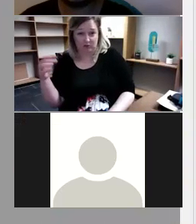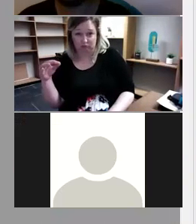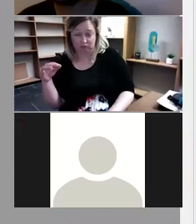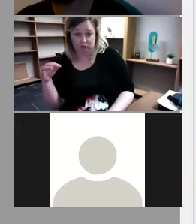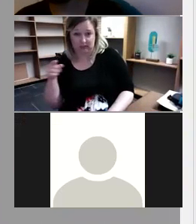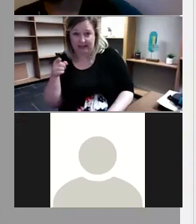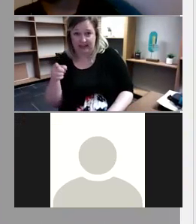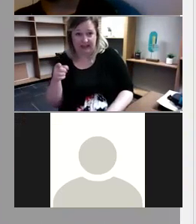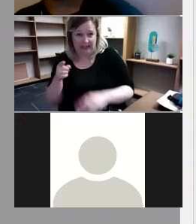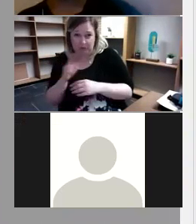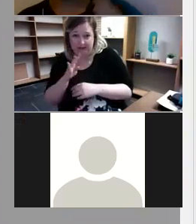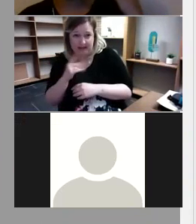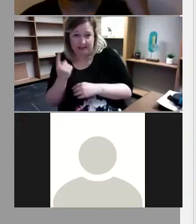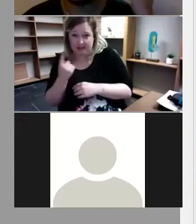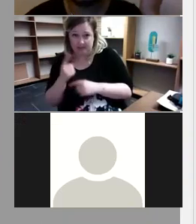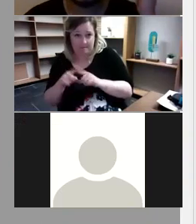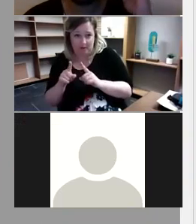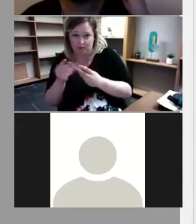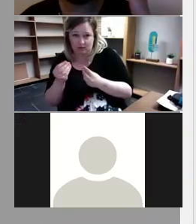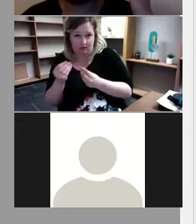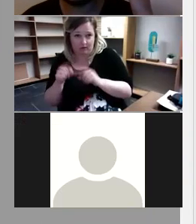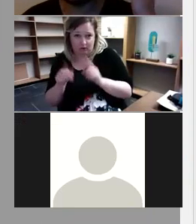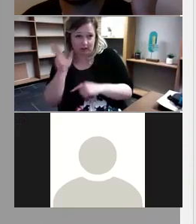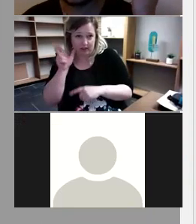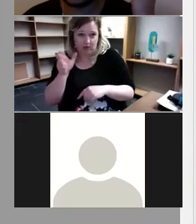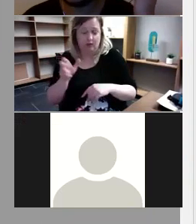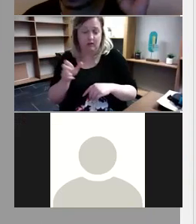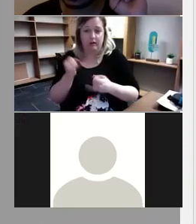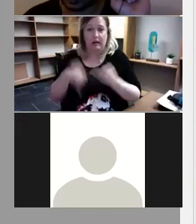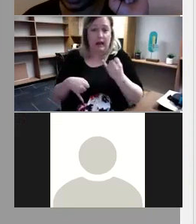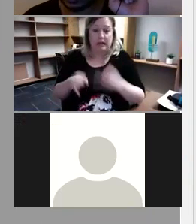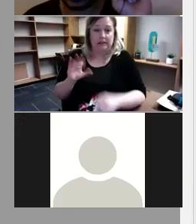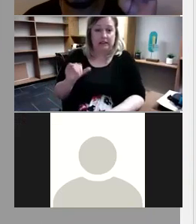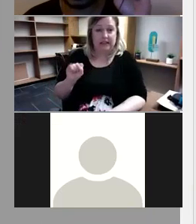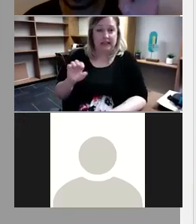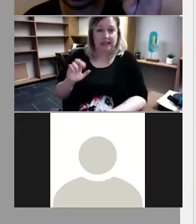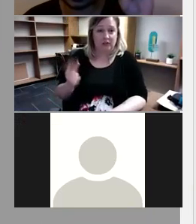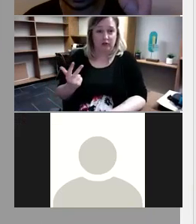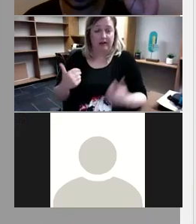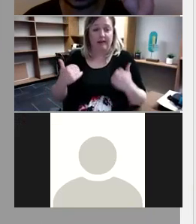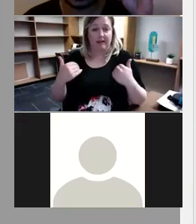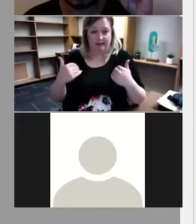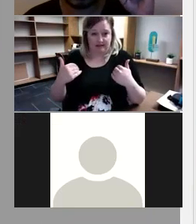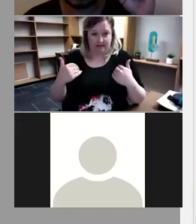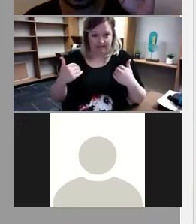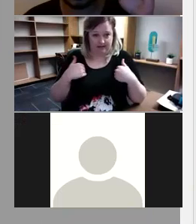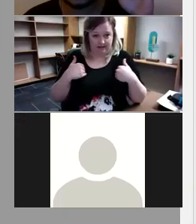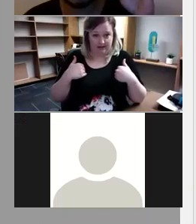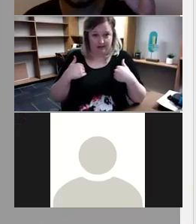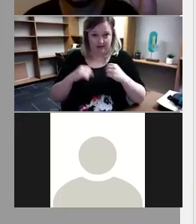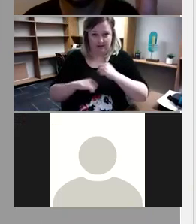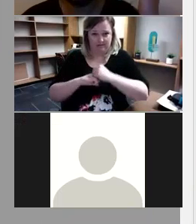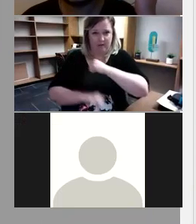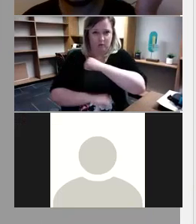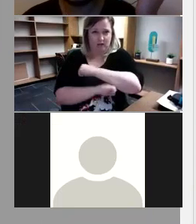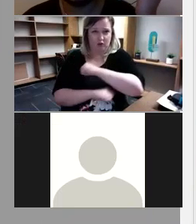well. Okay. Now finally, we have case 3. Case 3 has a condition with it, but first let's just look at the normal